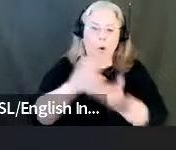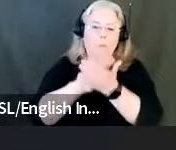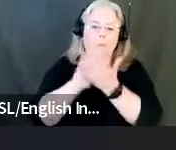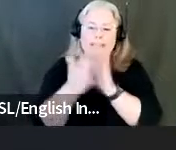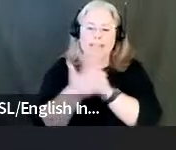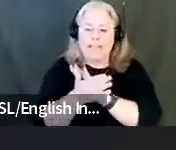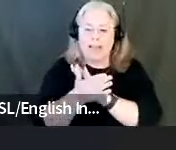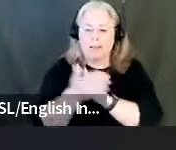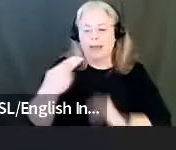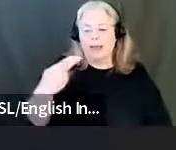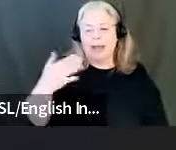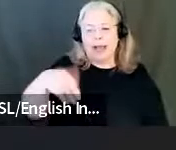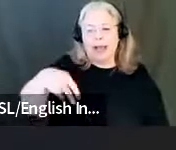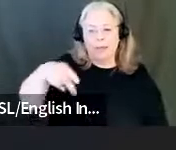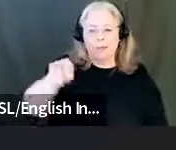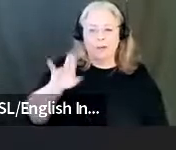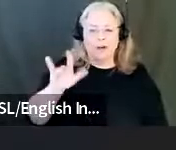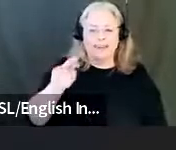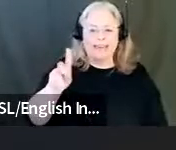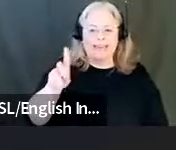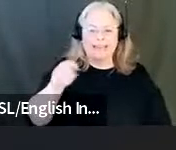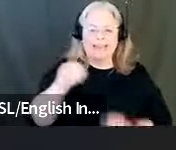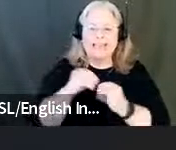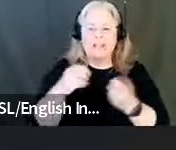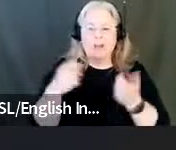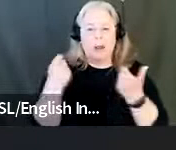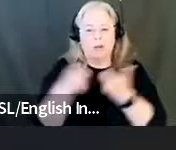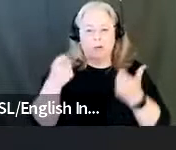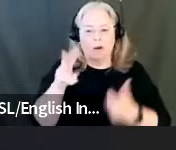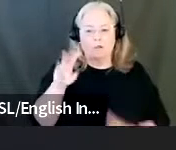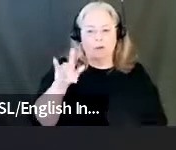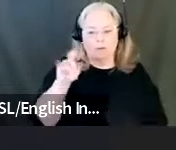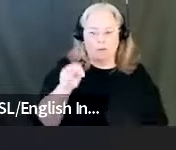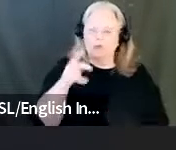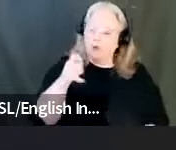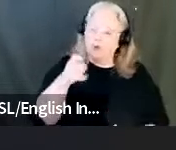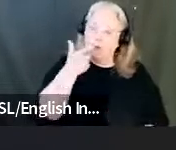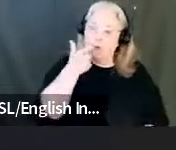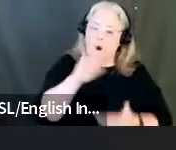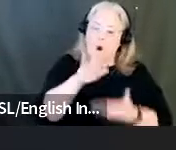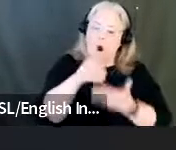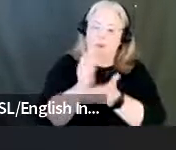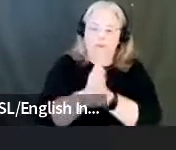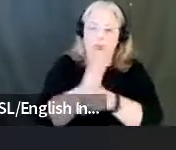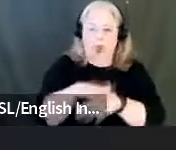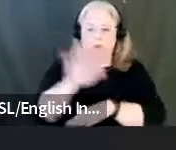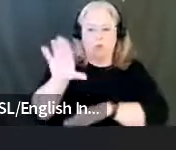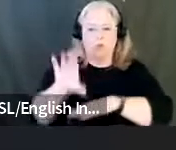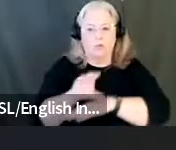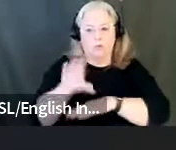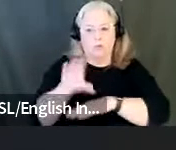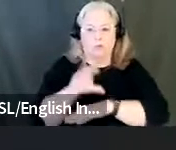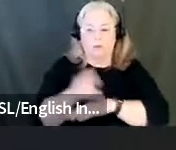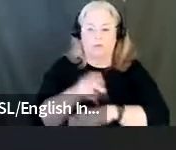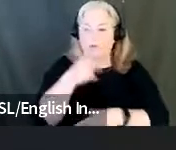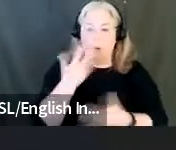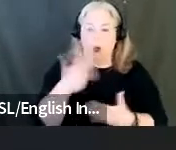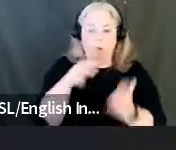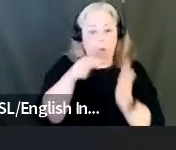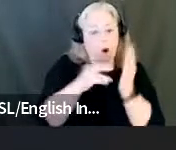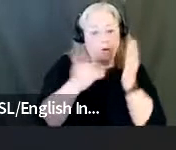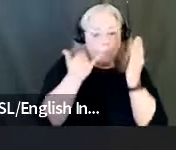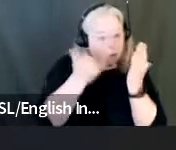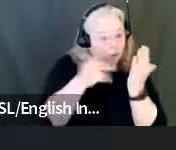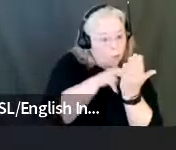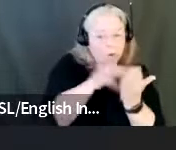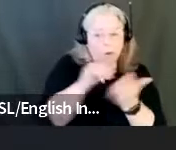electronic version. So you can watch all the videos right on your computer if you don't want to watch them on your mobile device. So